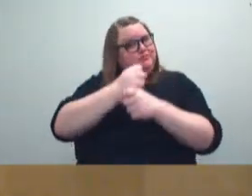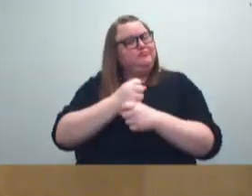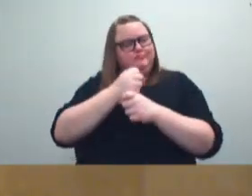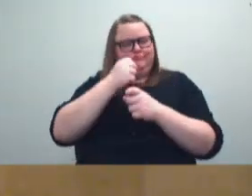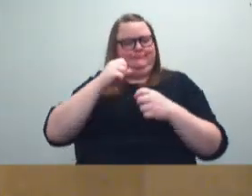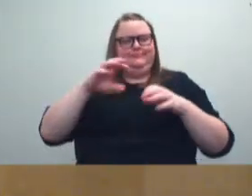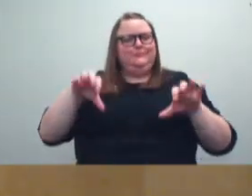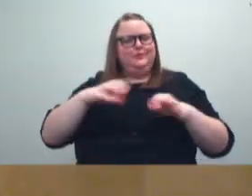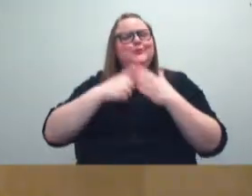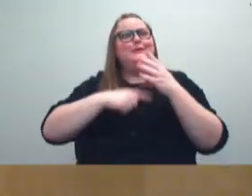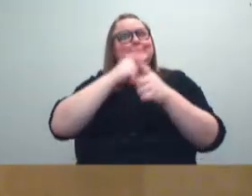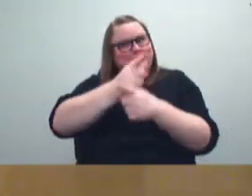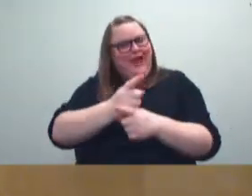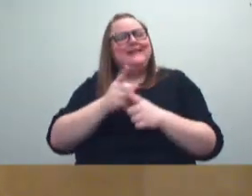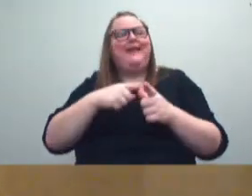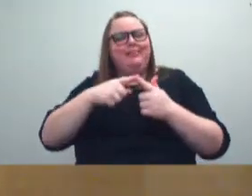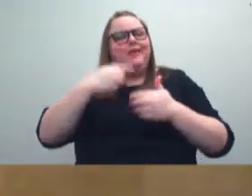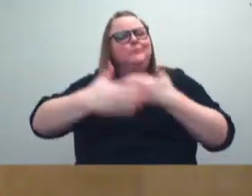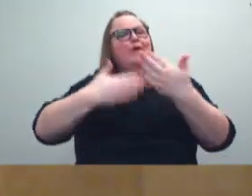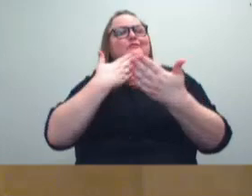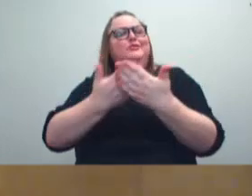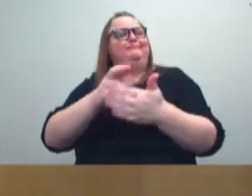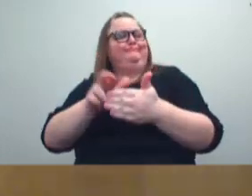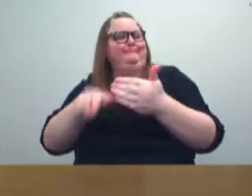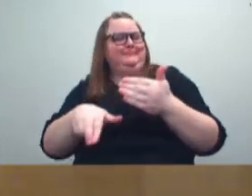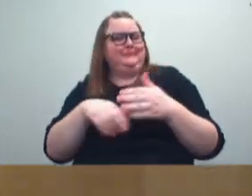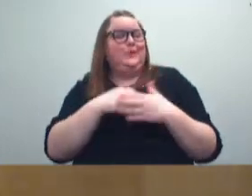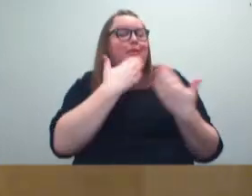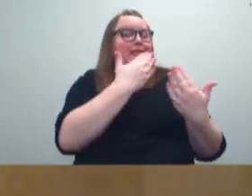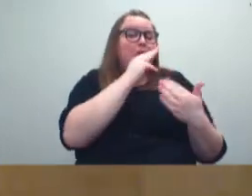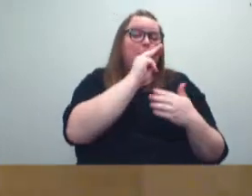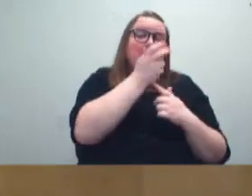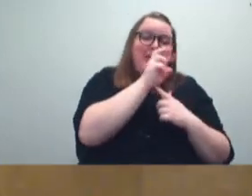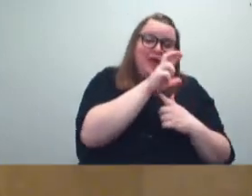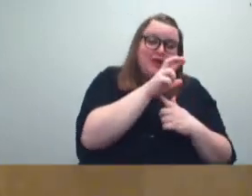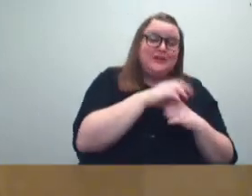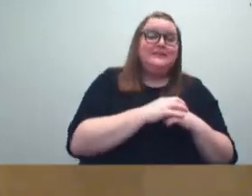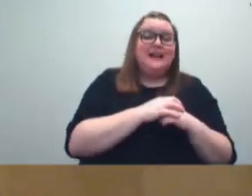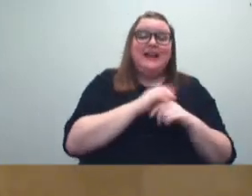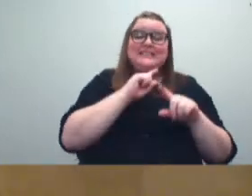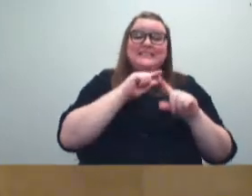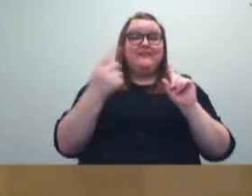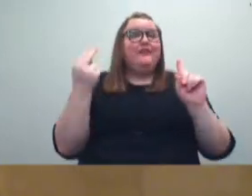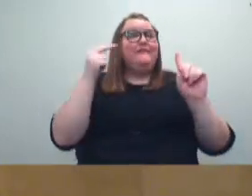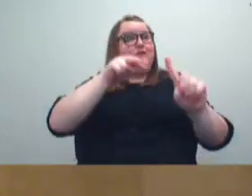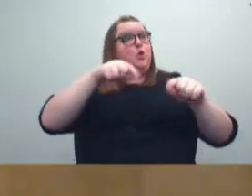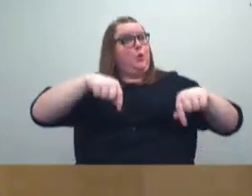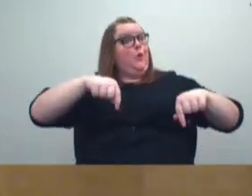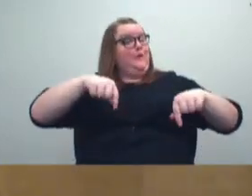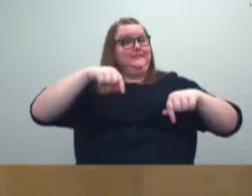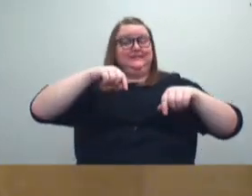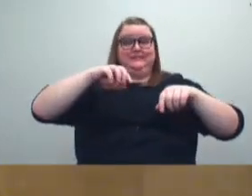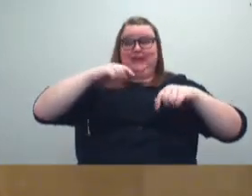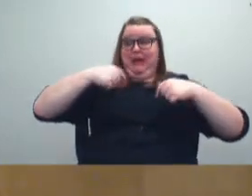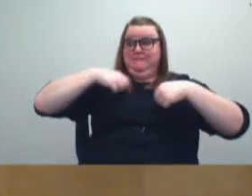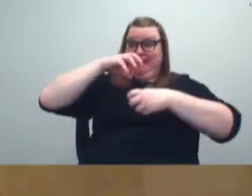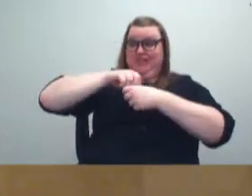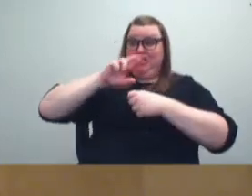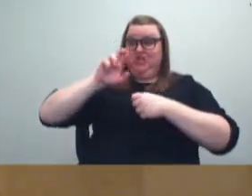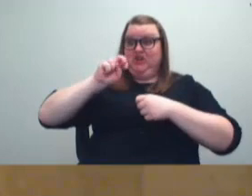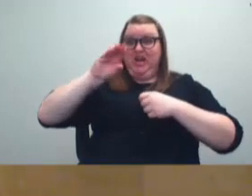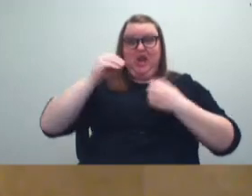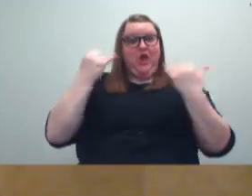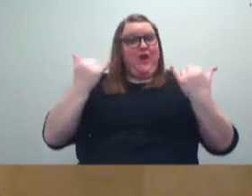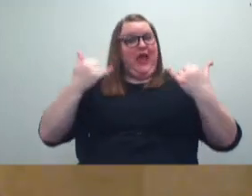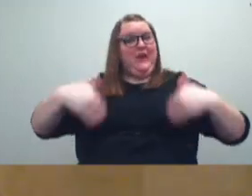here always. And truly, it's kind of a different view being in Reno here. I don't know. This is, you guys' diocese is a little bigger than ours,